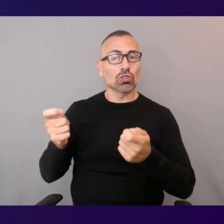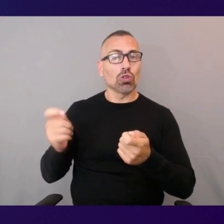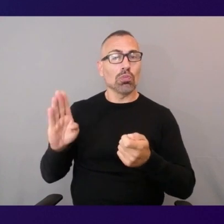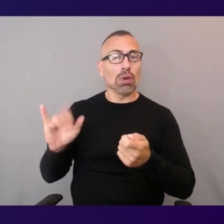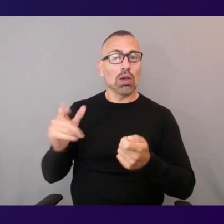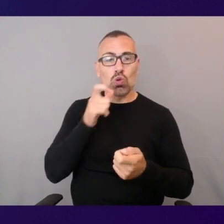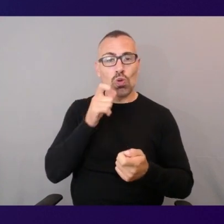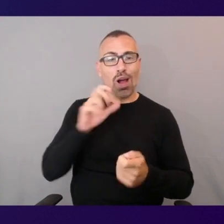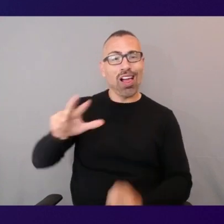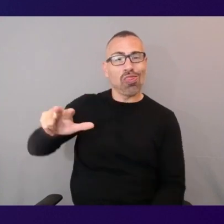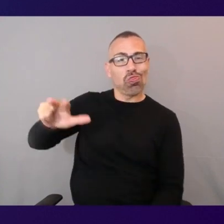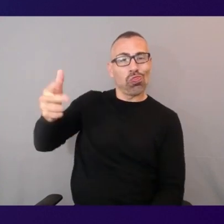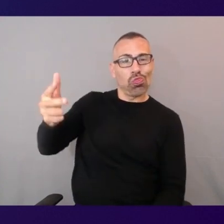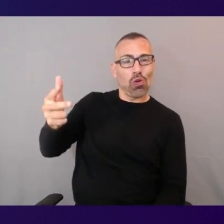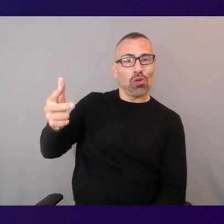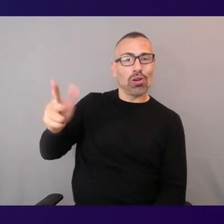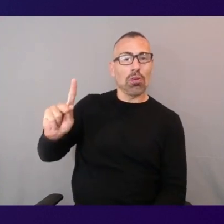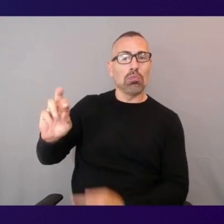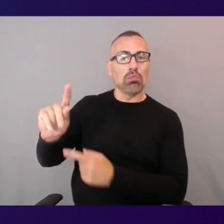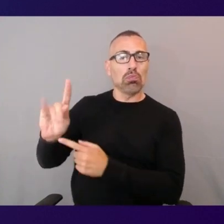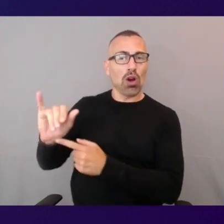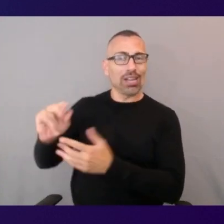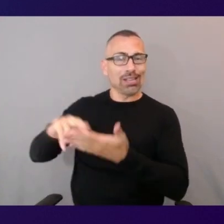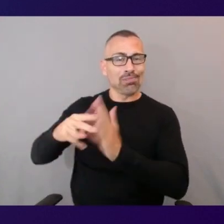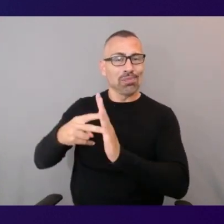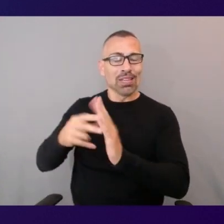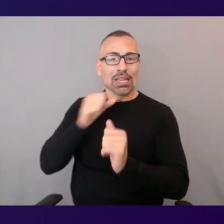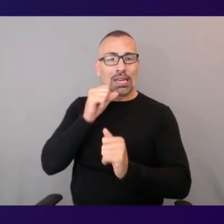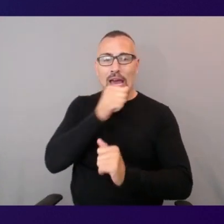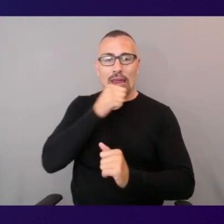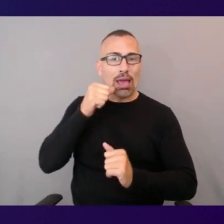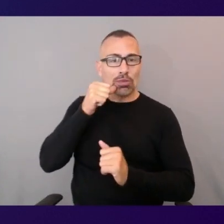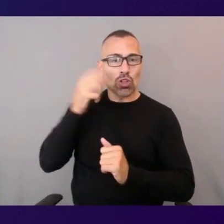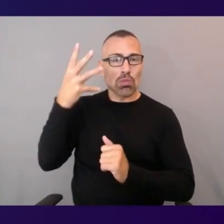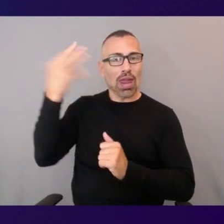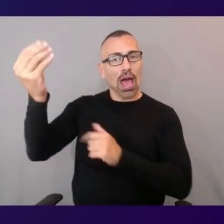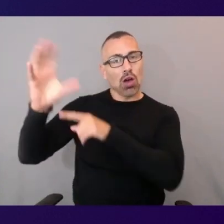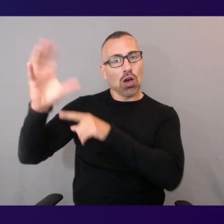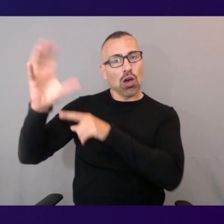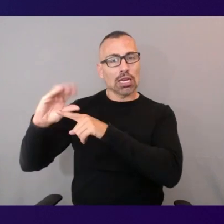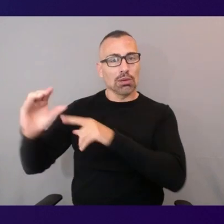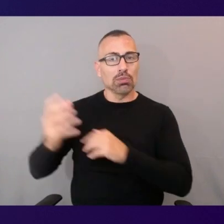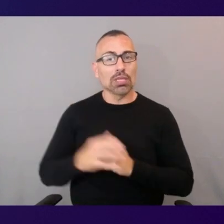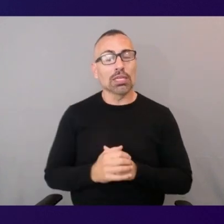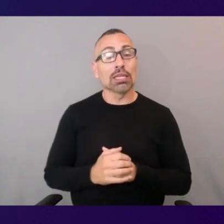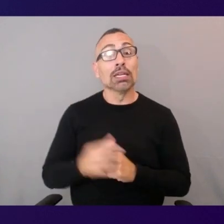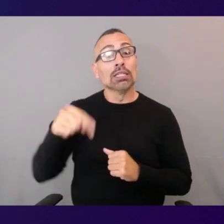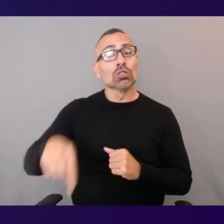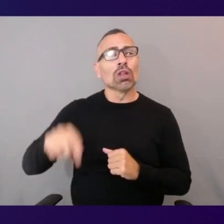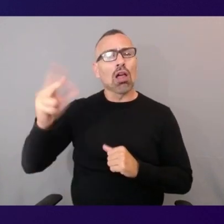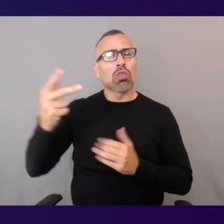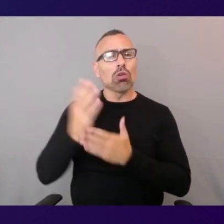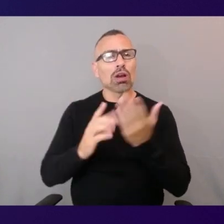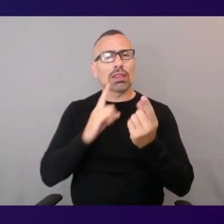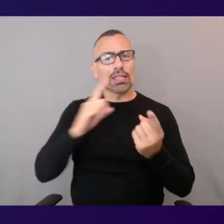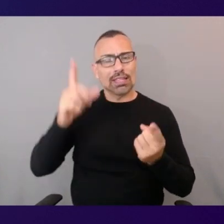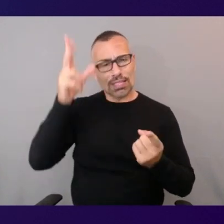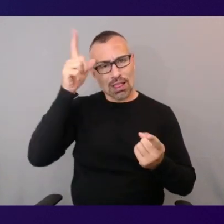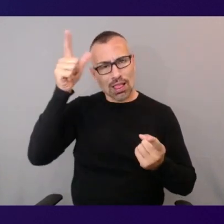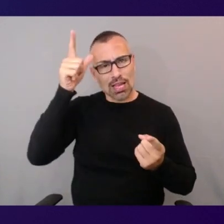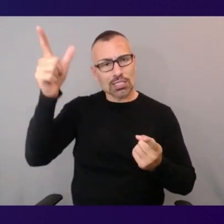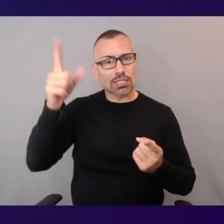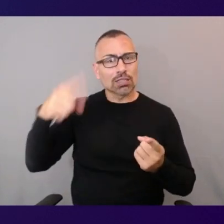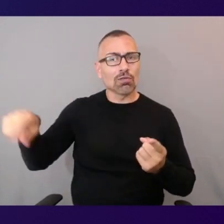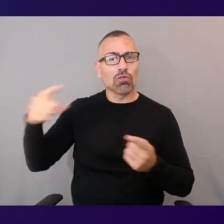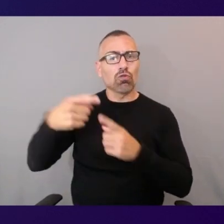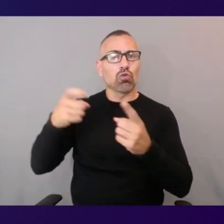party. So that API driven piece, that logic, the business logic that even customers can inject into this.